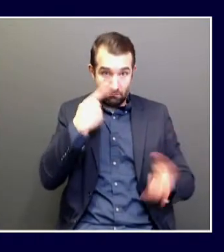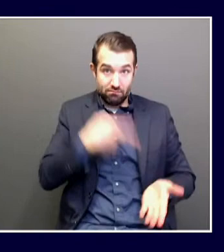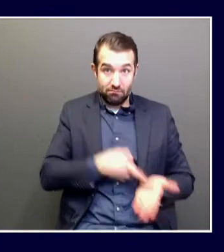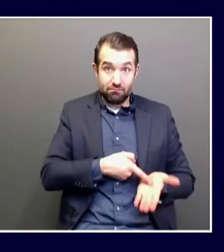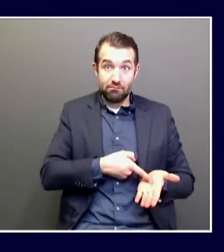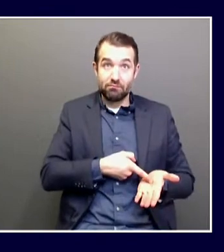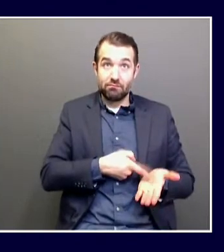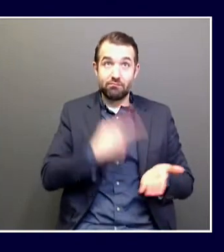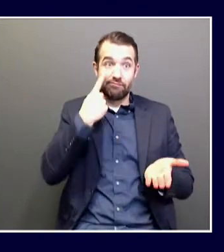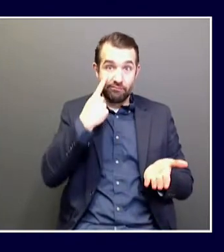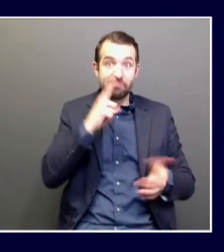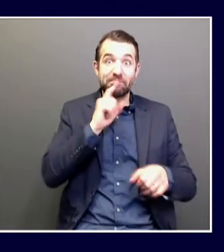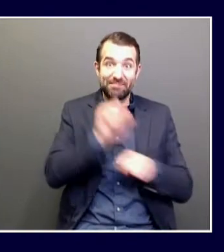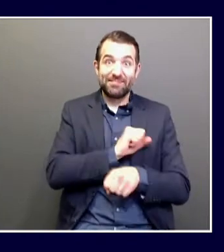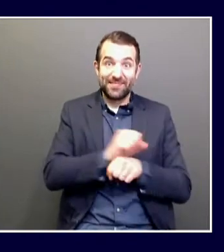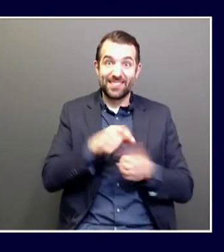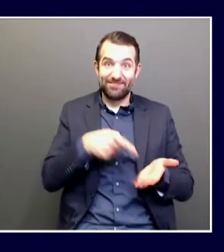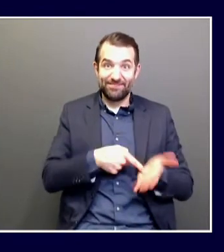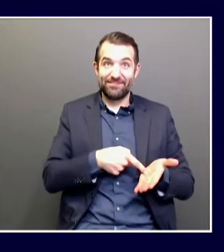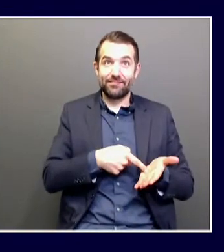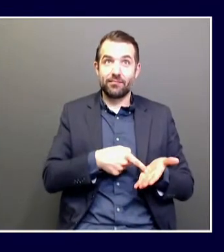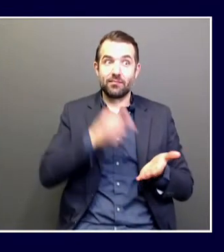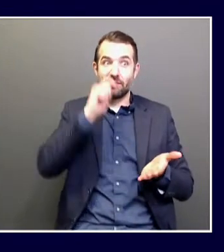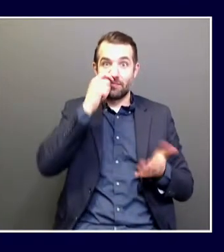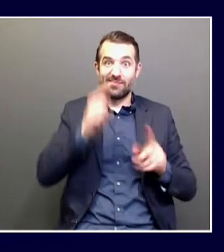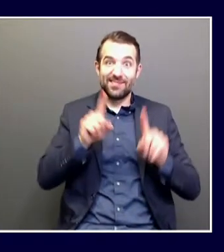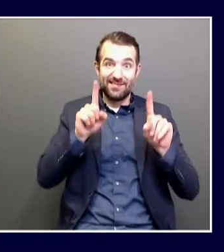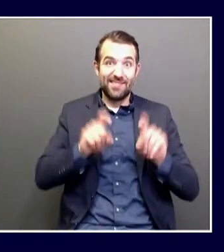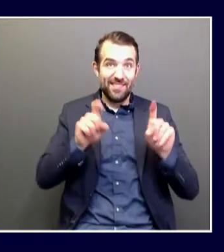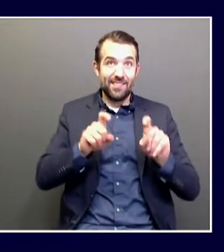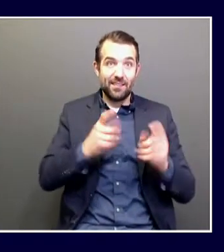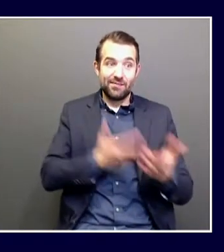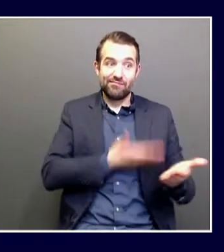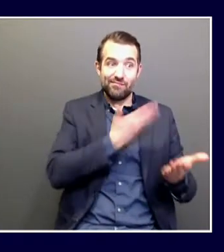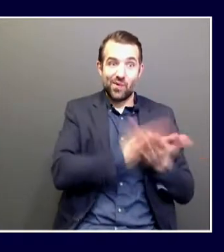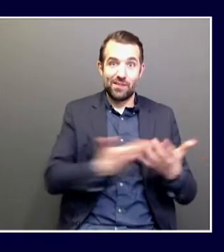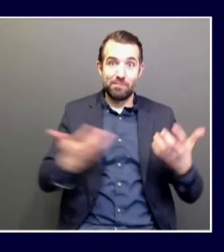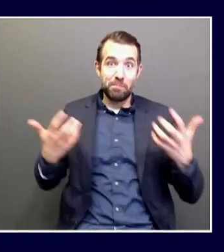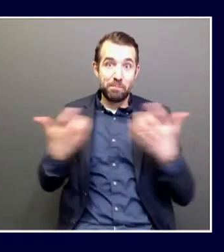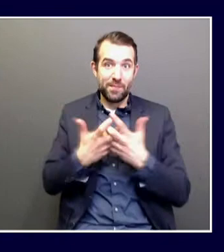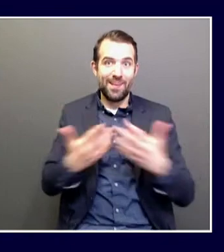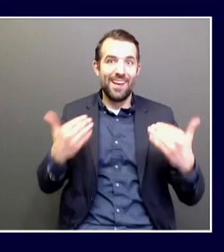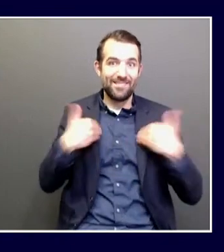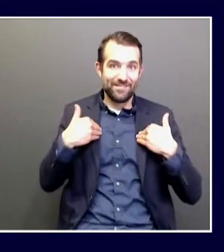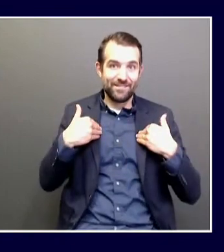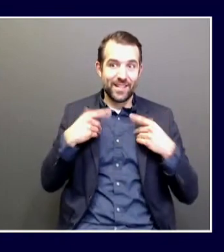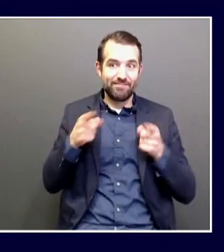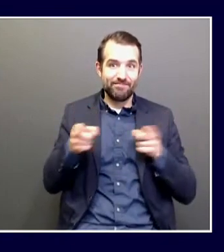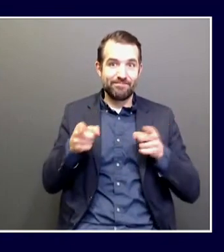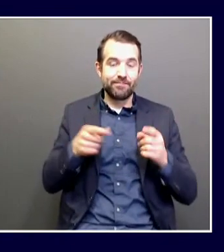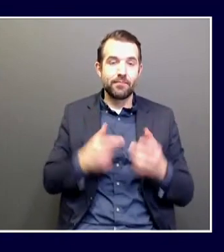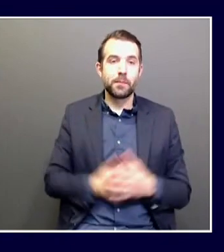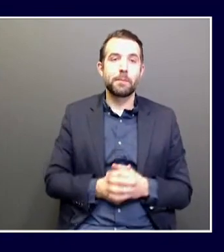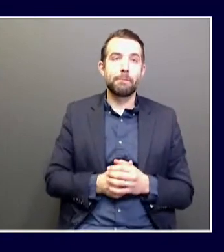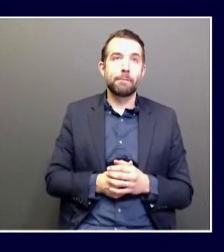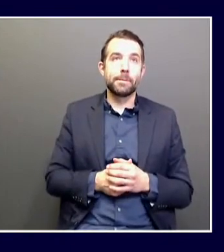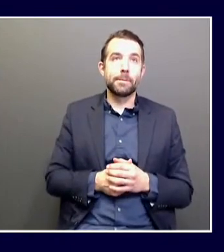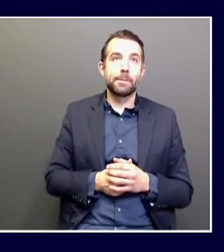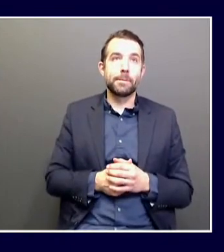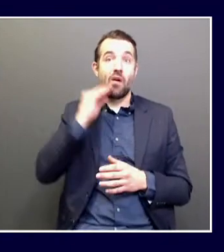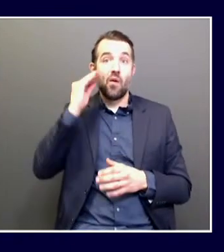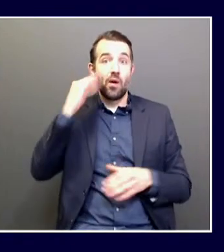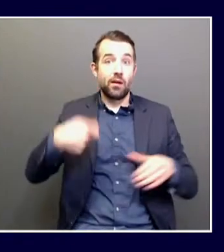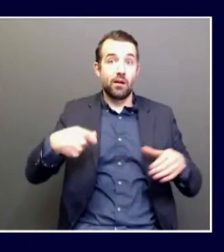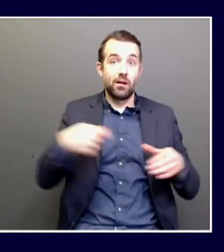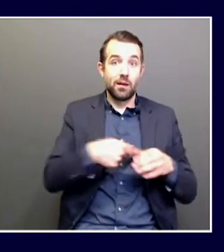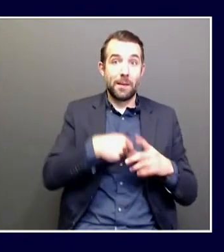and crummy, the at-home test came back positive. And now folks are seeking a PCR test to confirm that. Here's